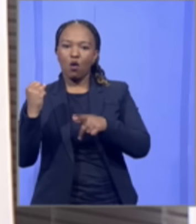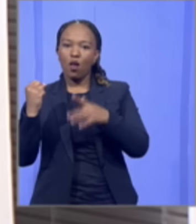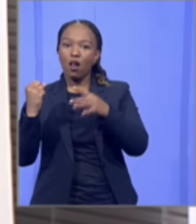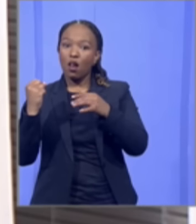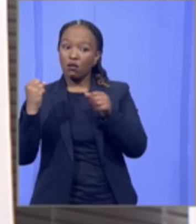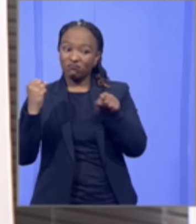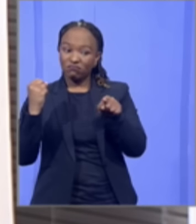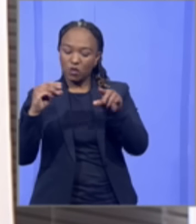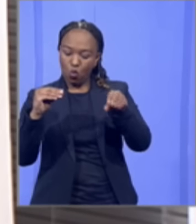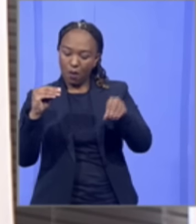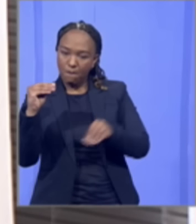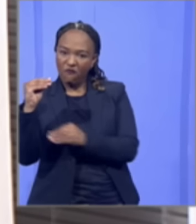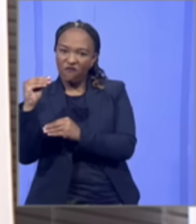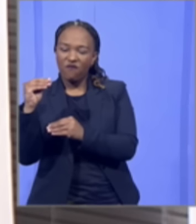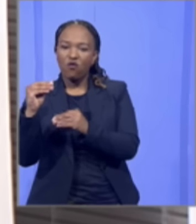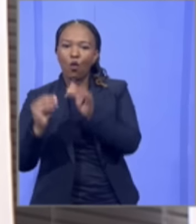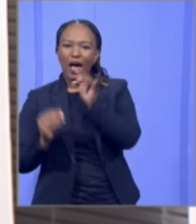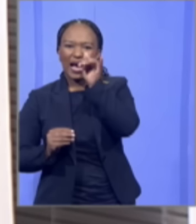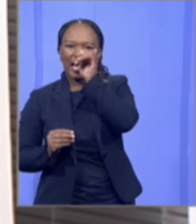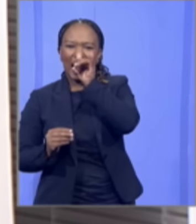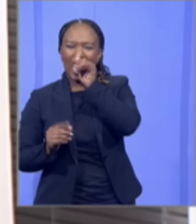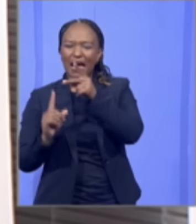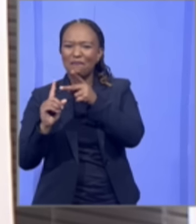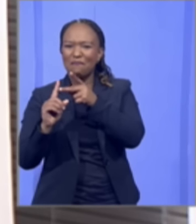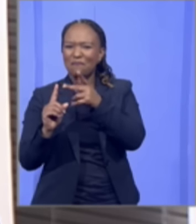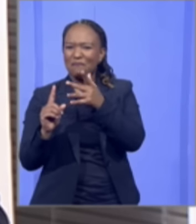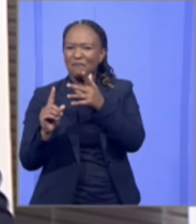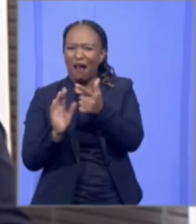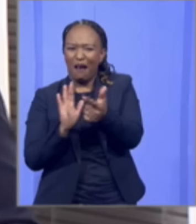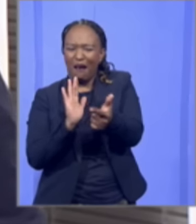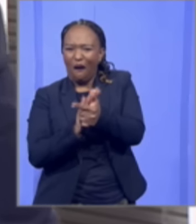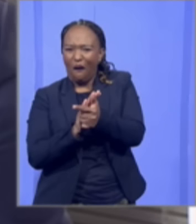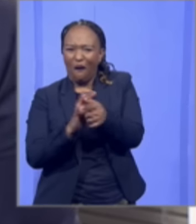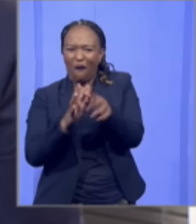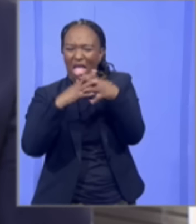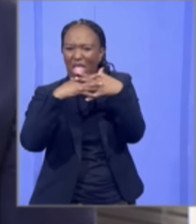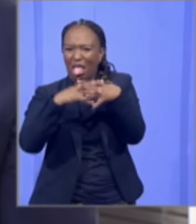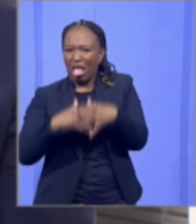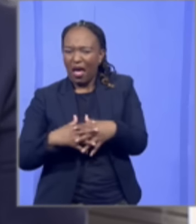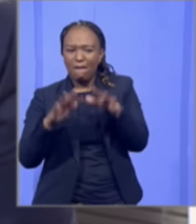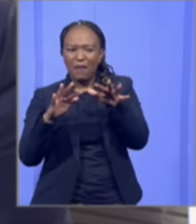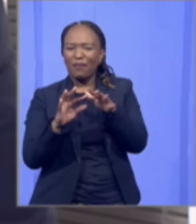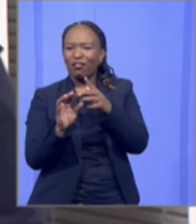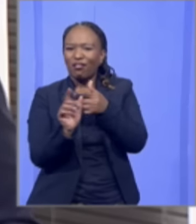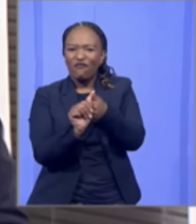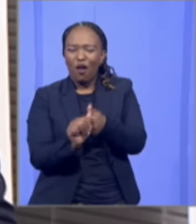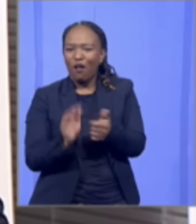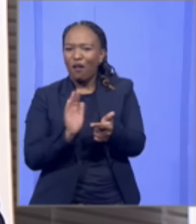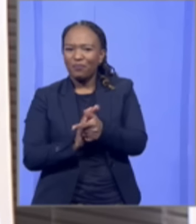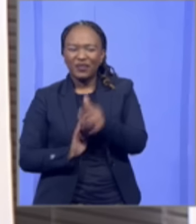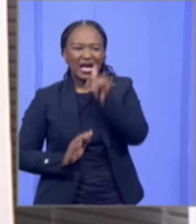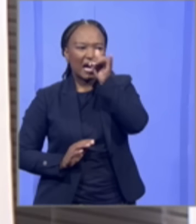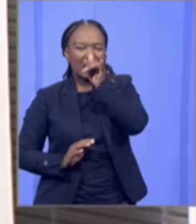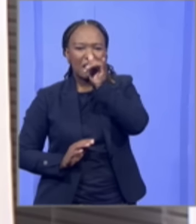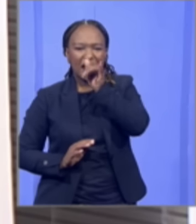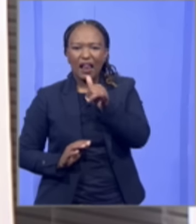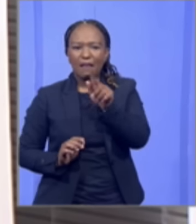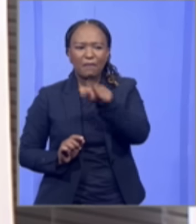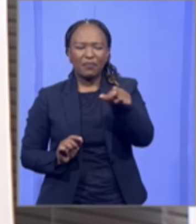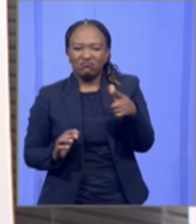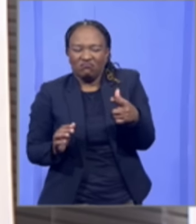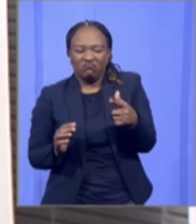against crime, corruption, and lawlessness. We can't surrender our province to criminals. We can't be scared of our own